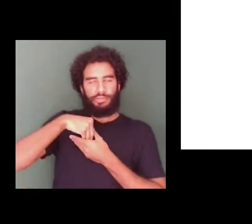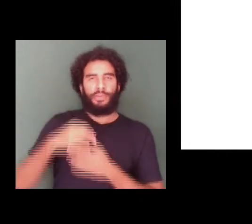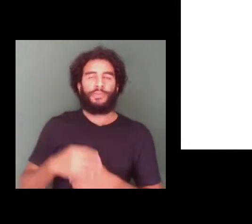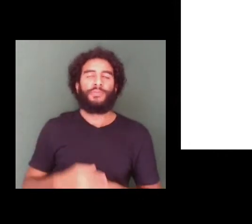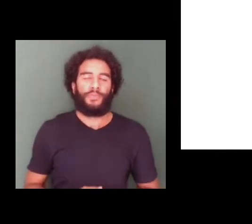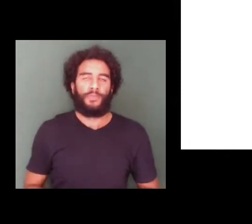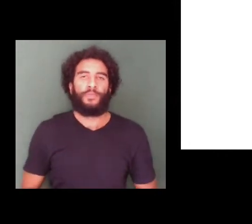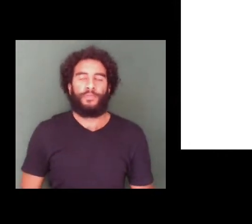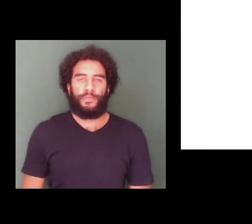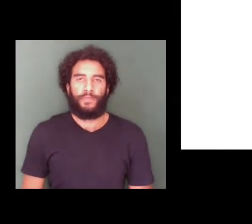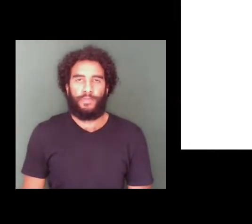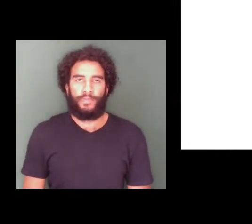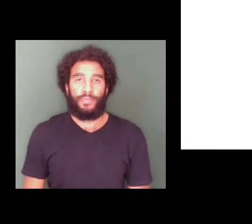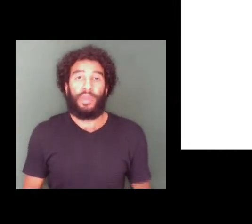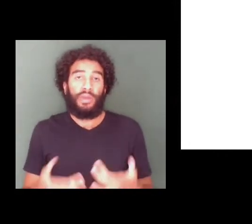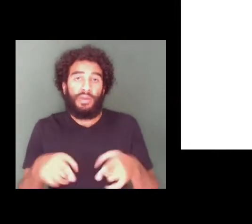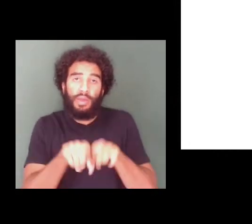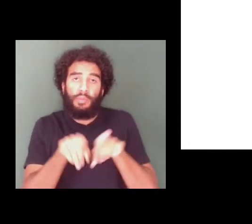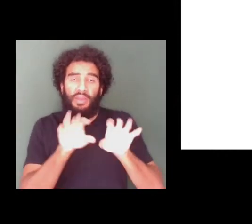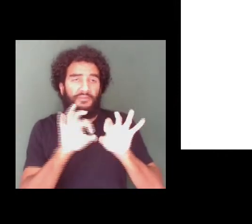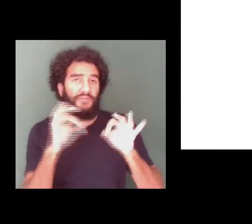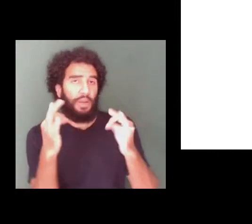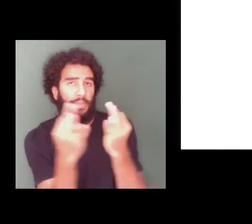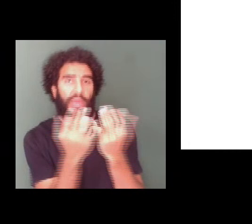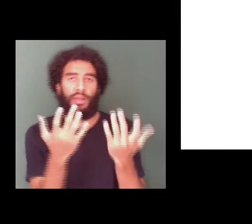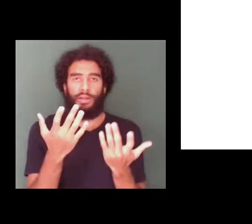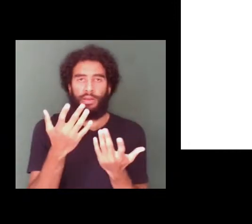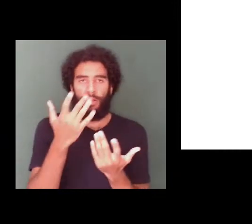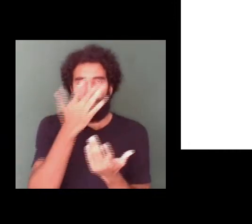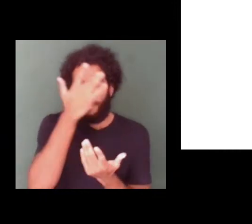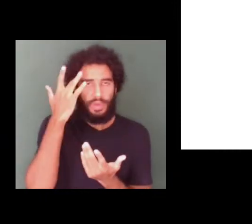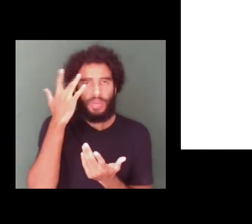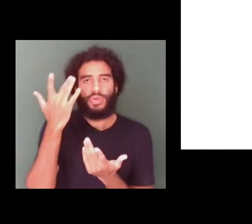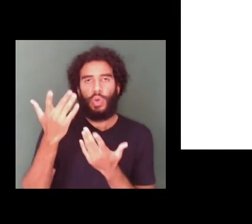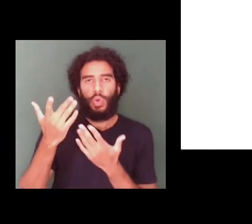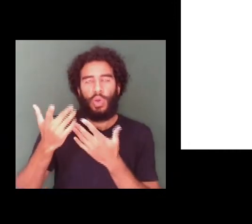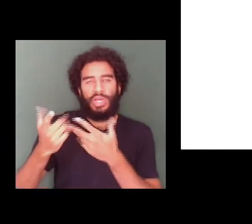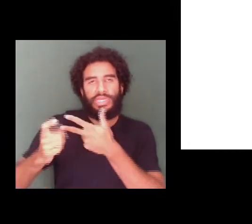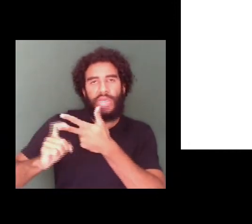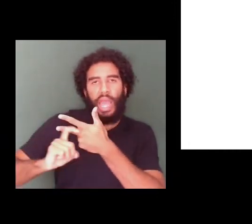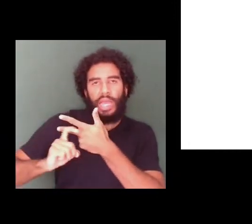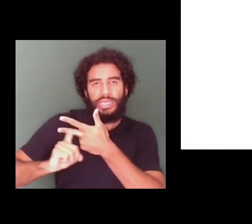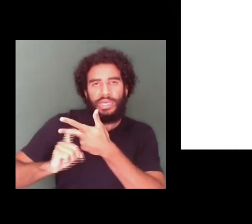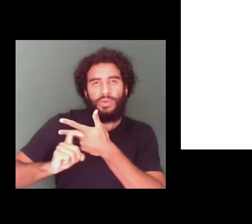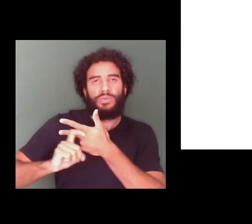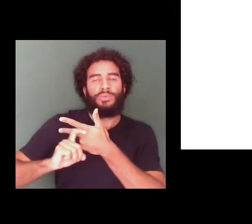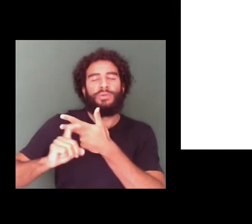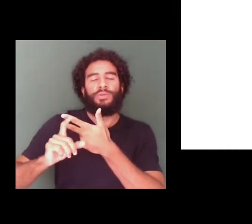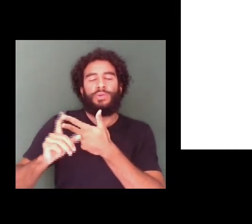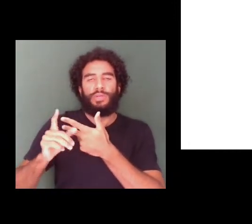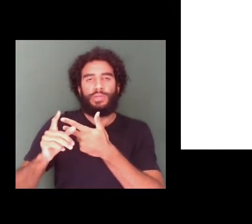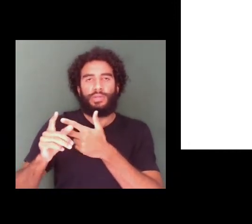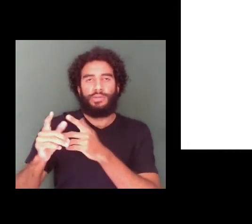interviews with marketing executives to really try to understand the multiple perspectives on how this